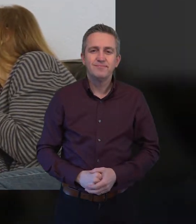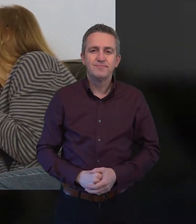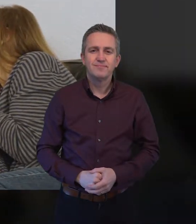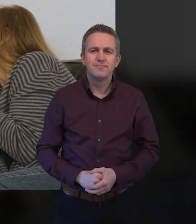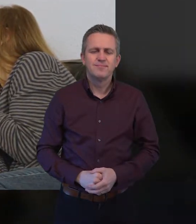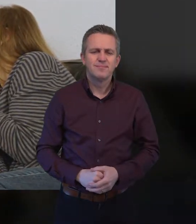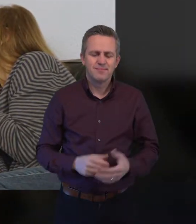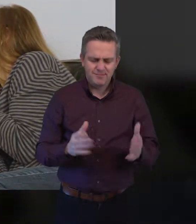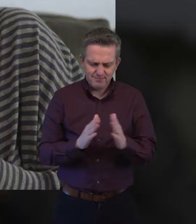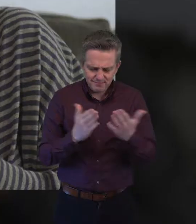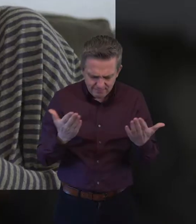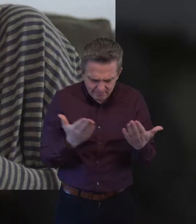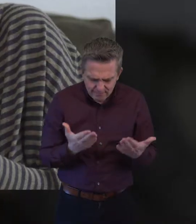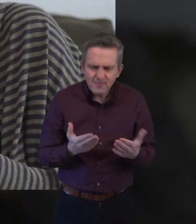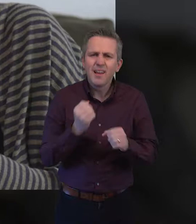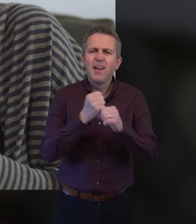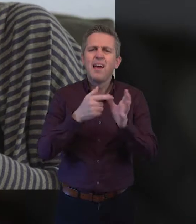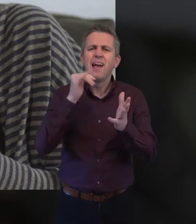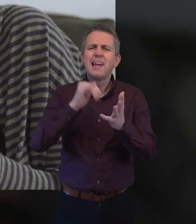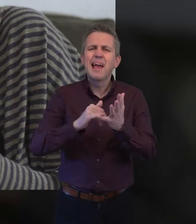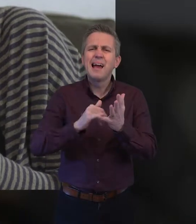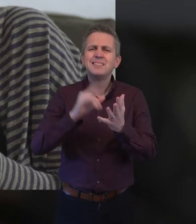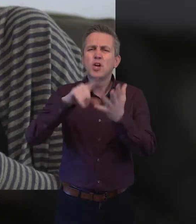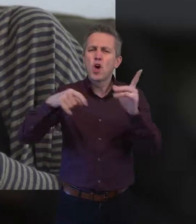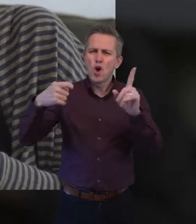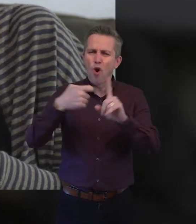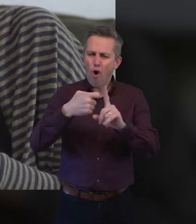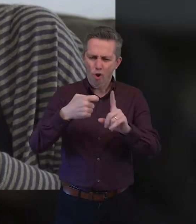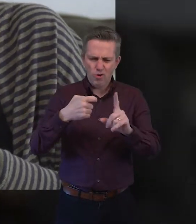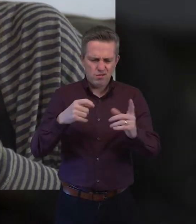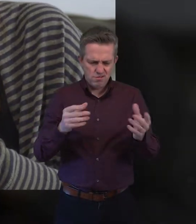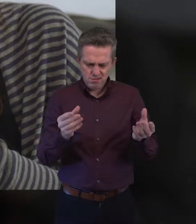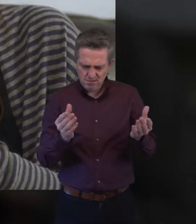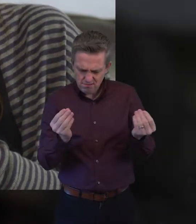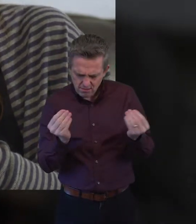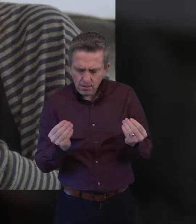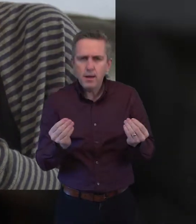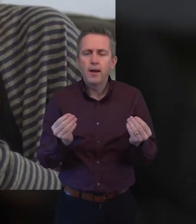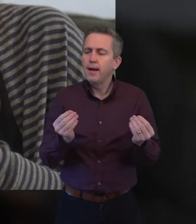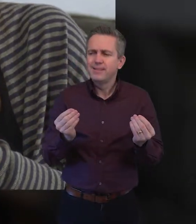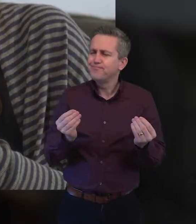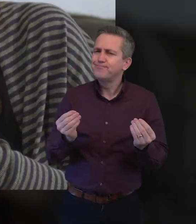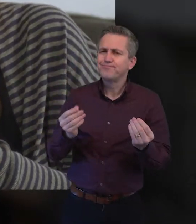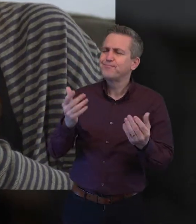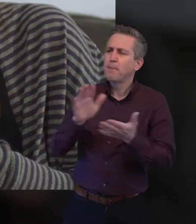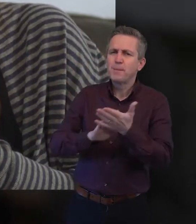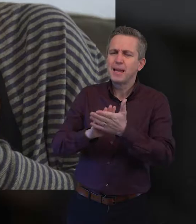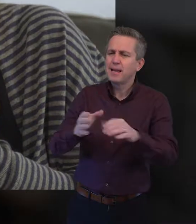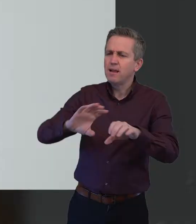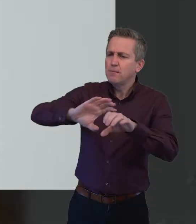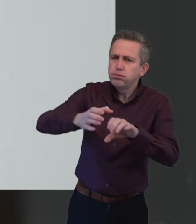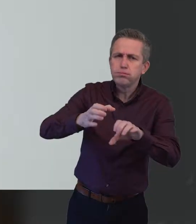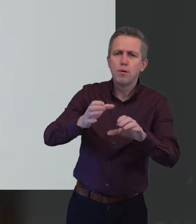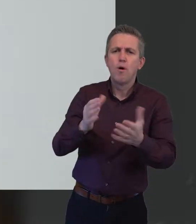What's a gas cock? A gas cock? A stop cock? Or a chur